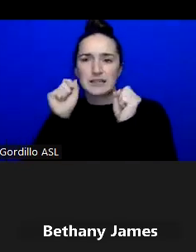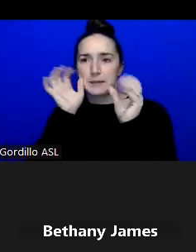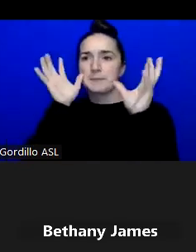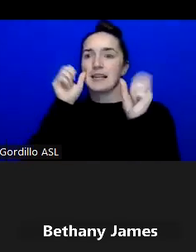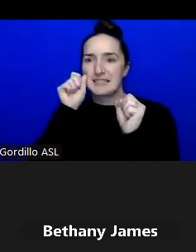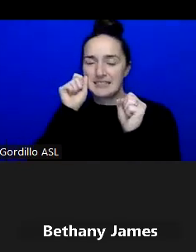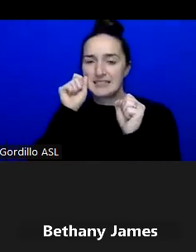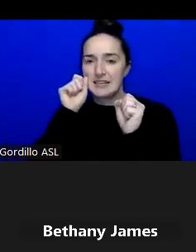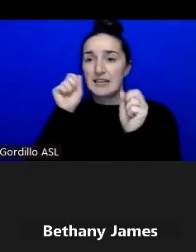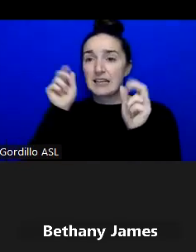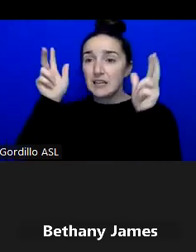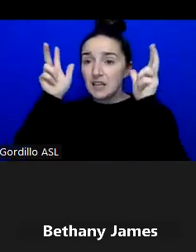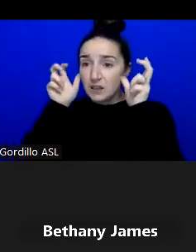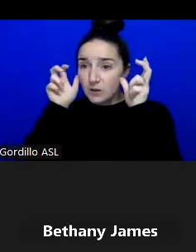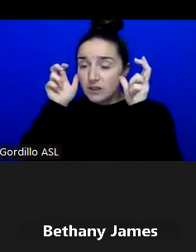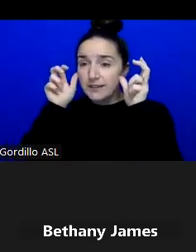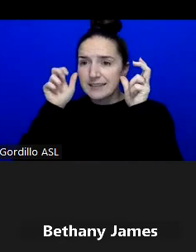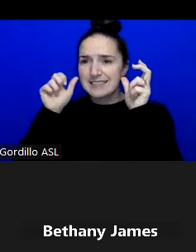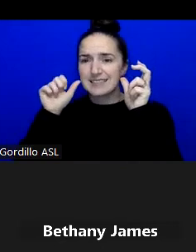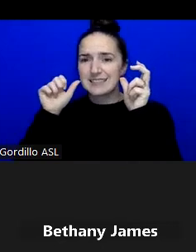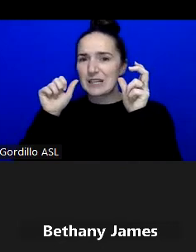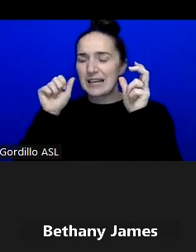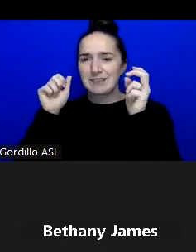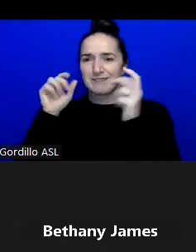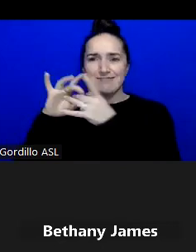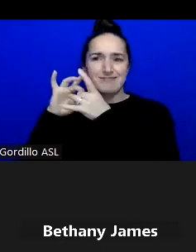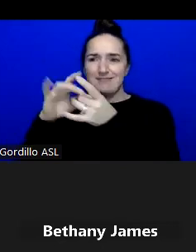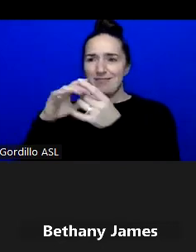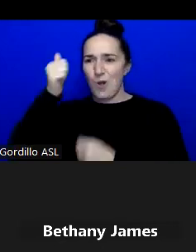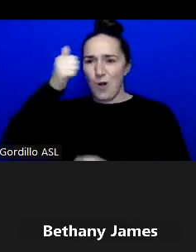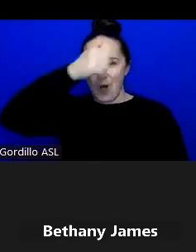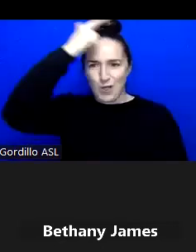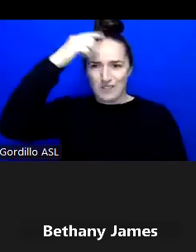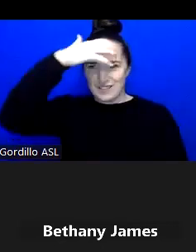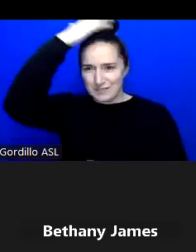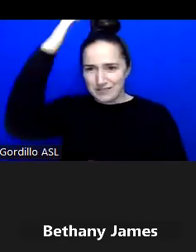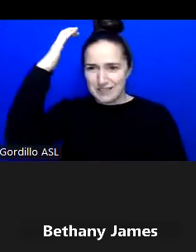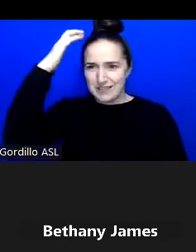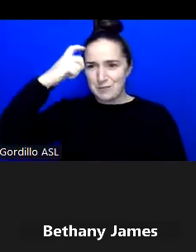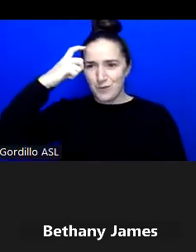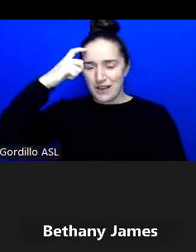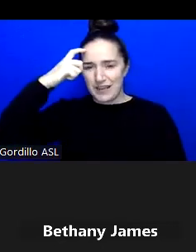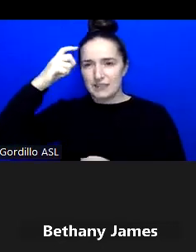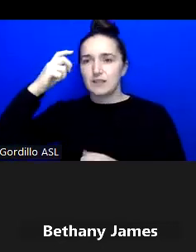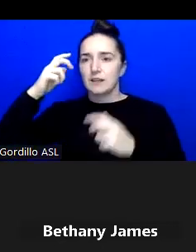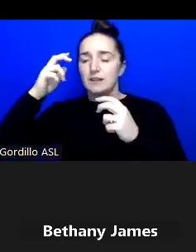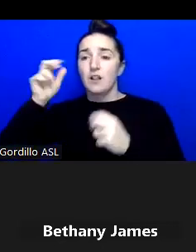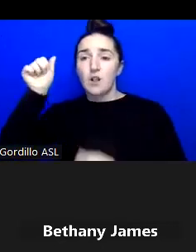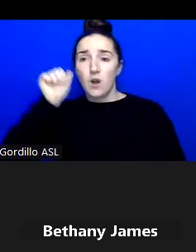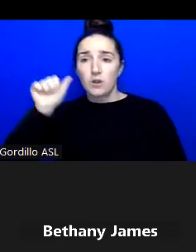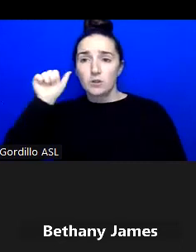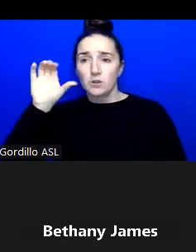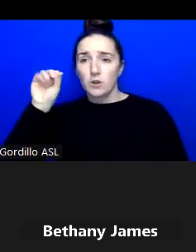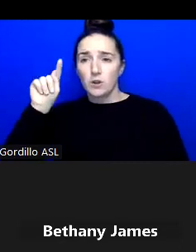the brain. It's fascinating because, when we think about the different parts of the brain, the auditory cortex is contained in the temporal